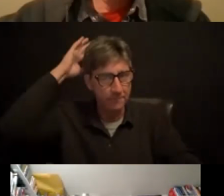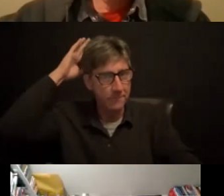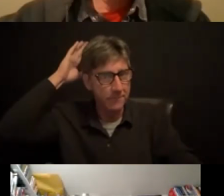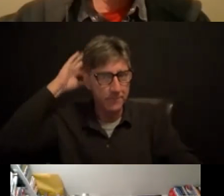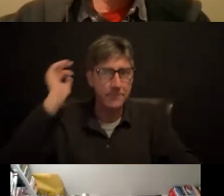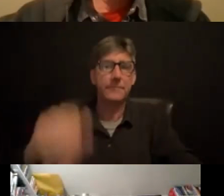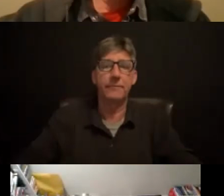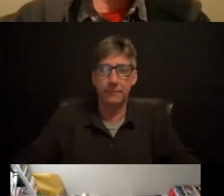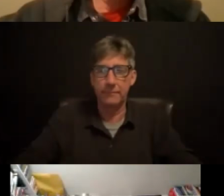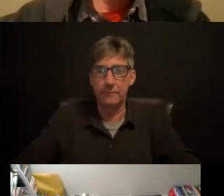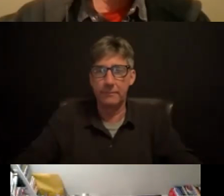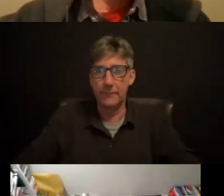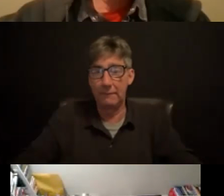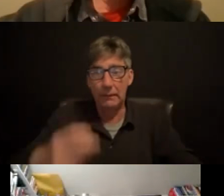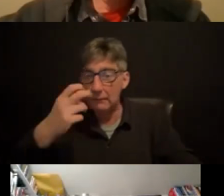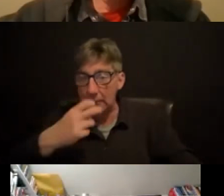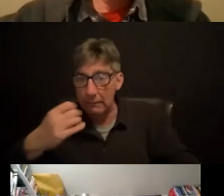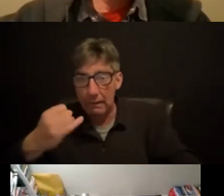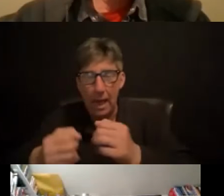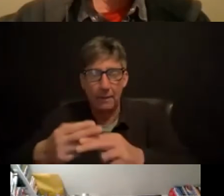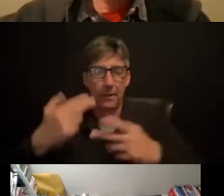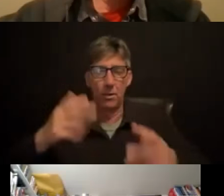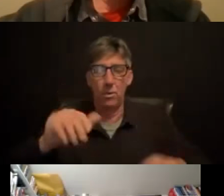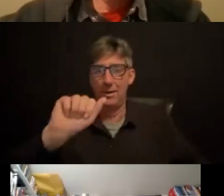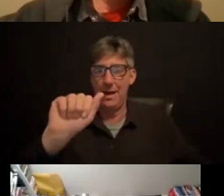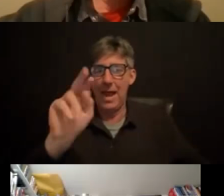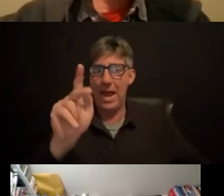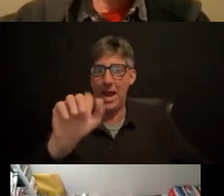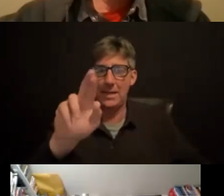I'm sorry if I mispronounced your last name. I'm asking to unmute you now.